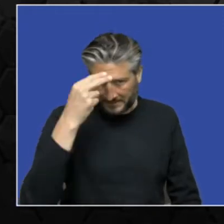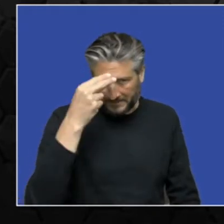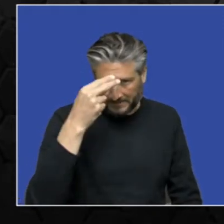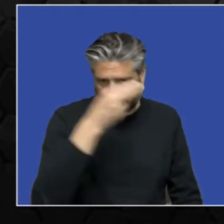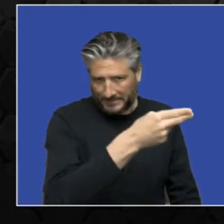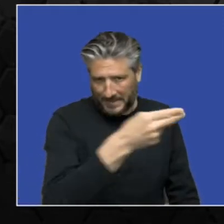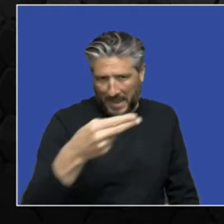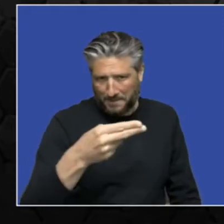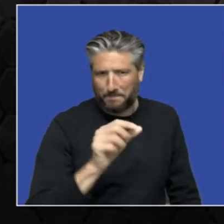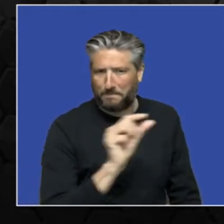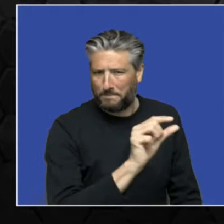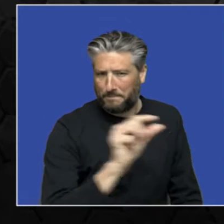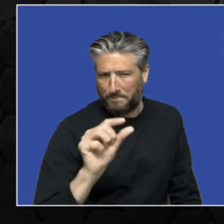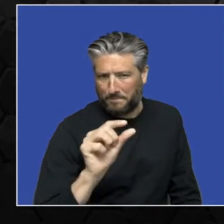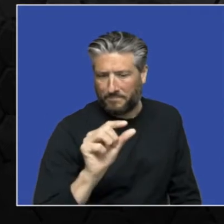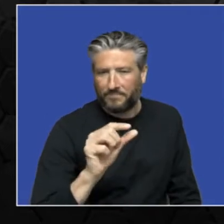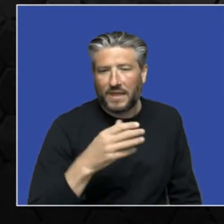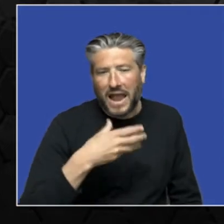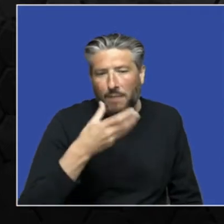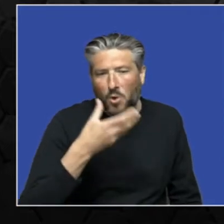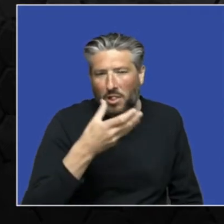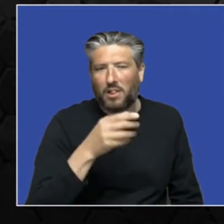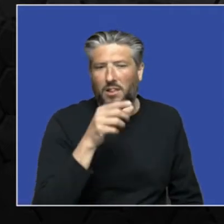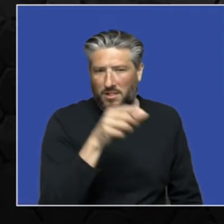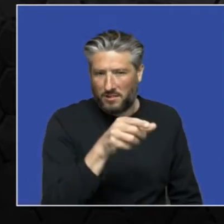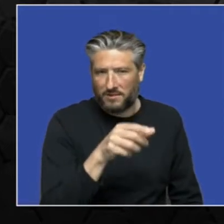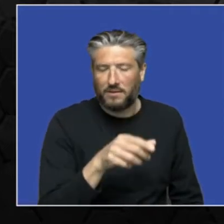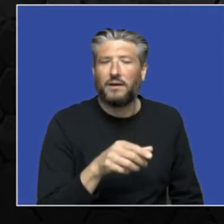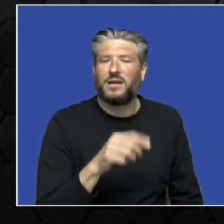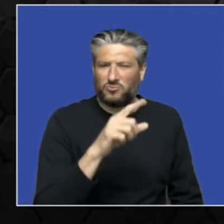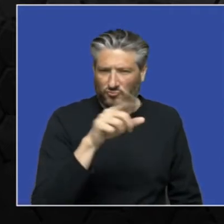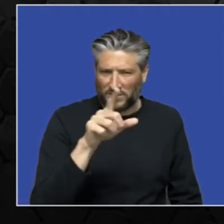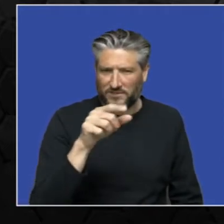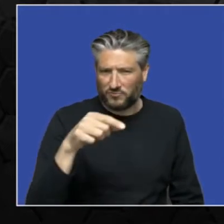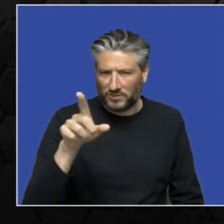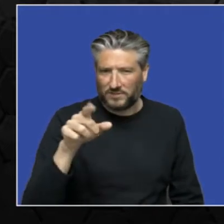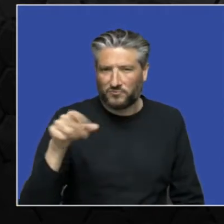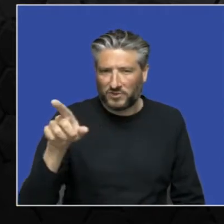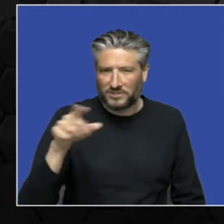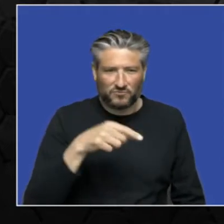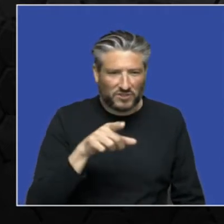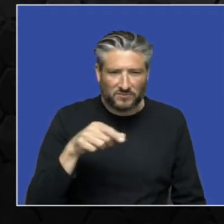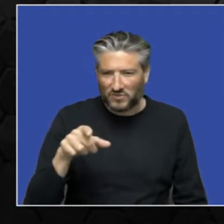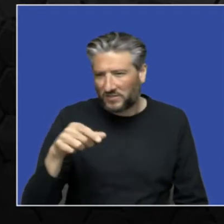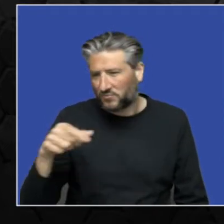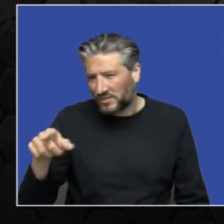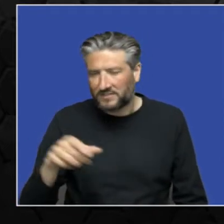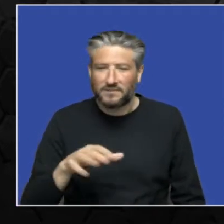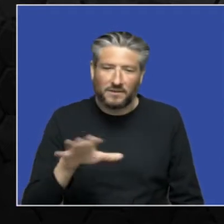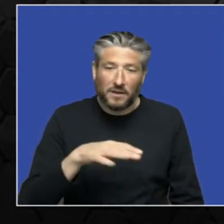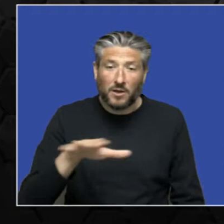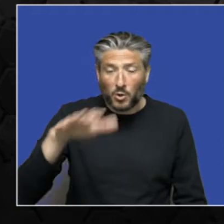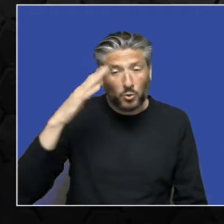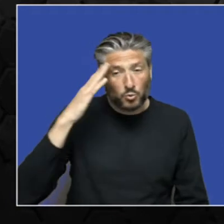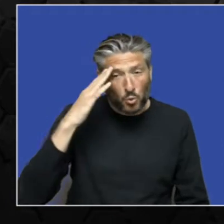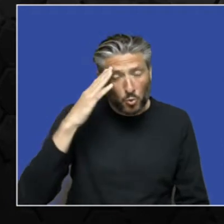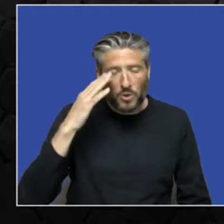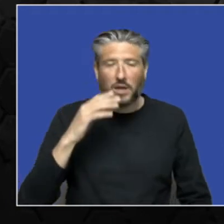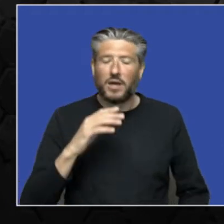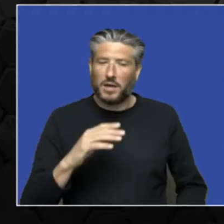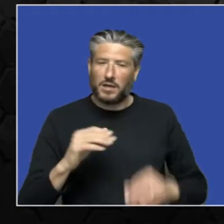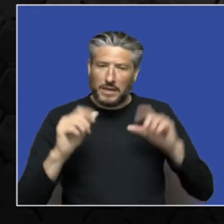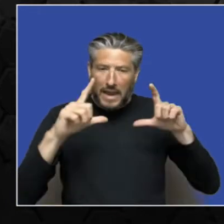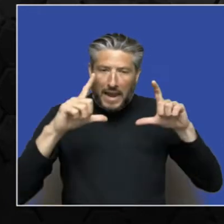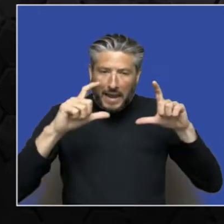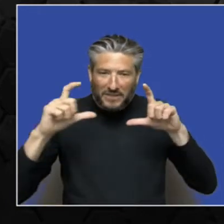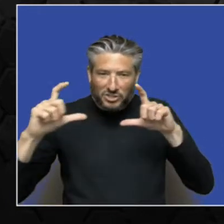Now, as some of you might know, computers, when we talk about image classification, we need at least